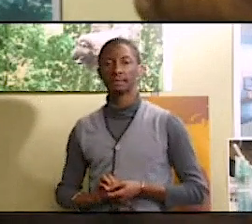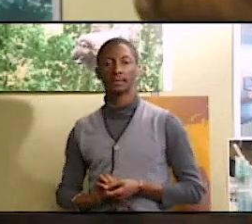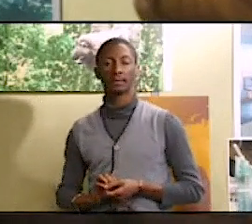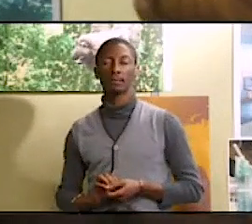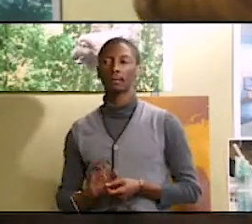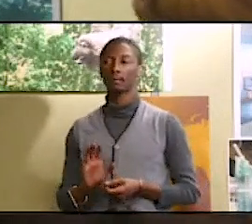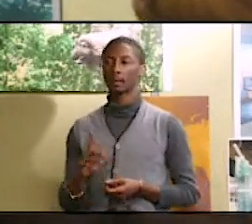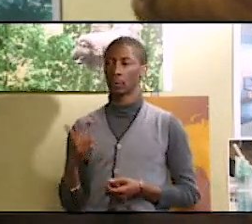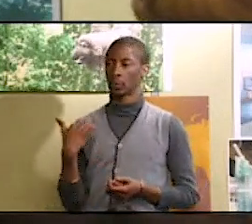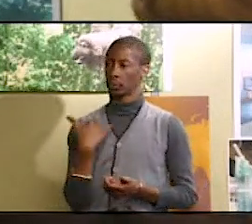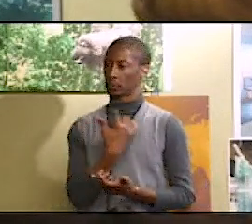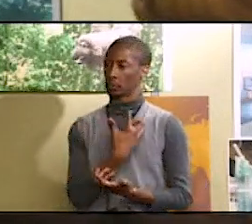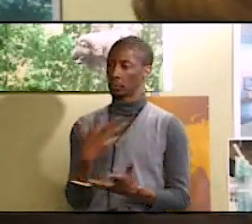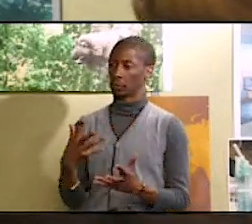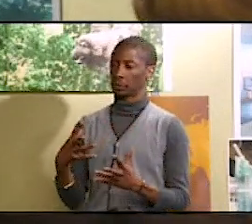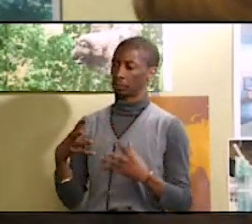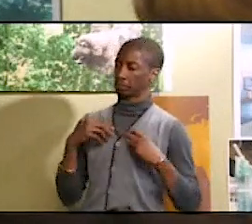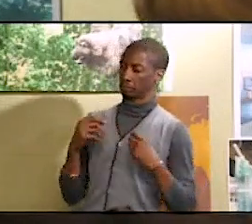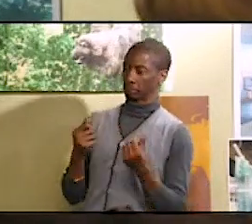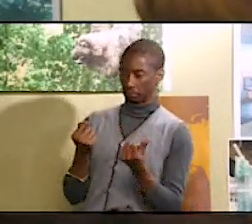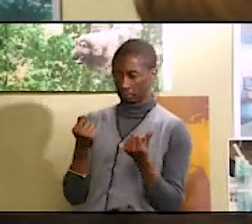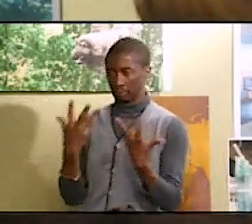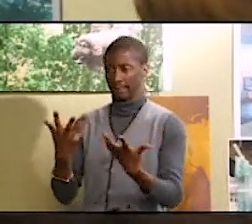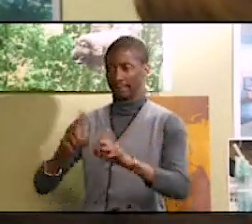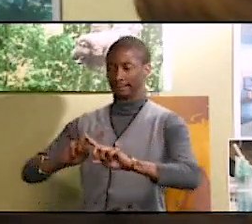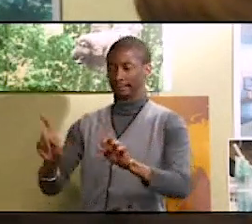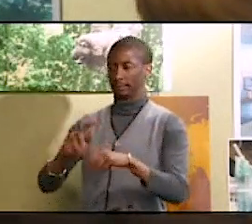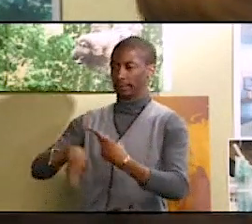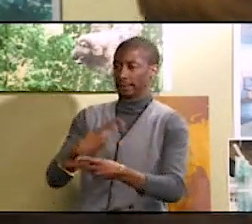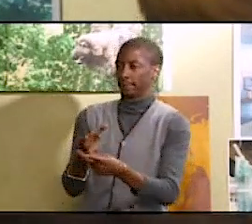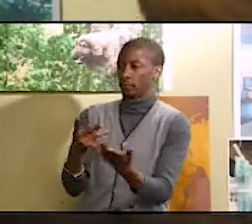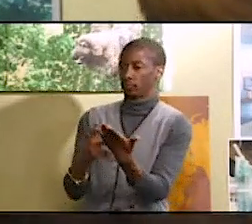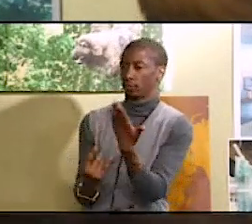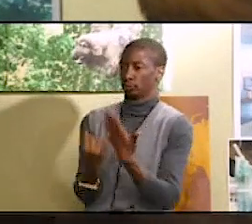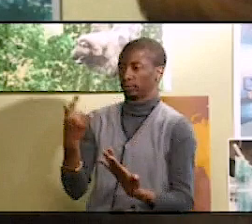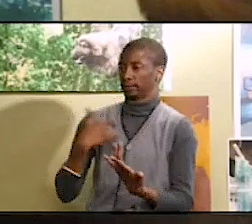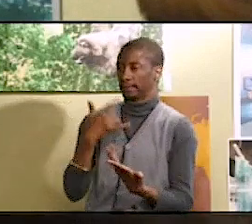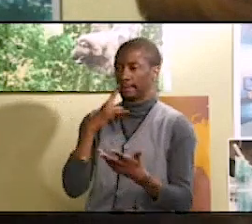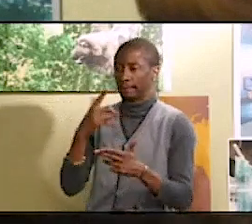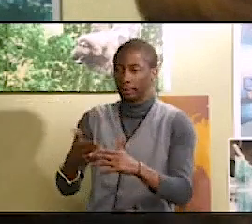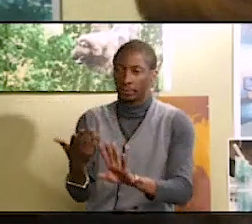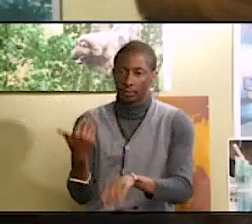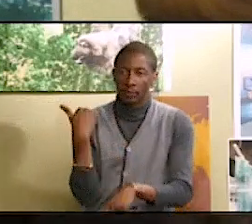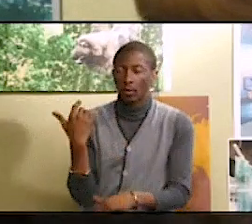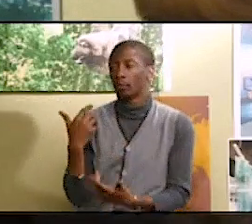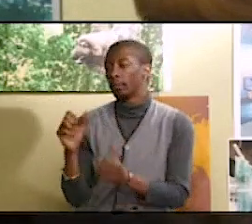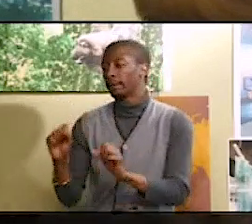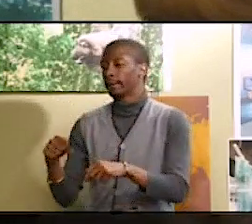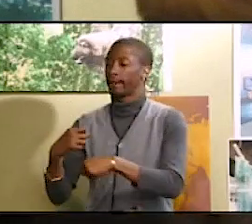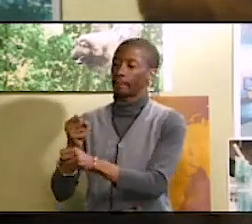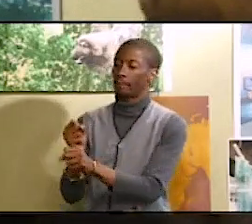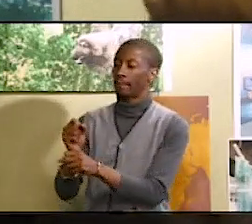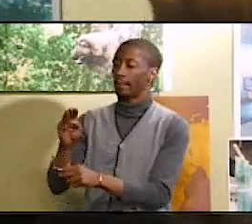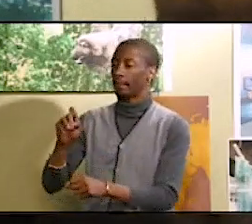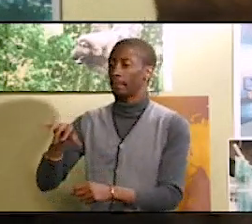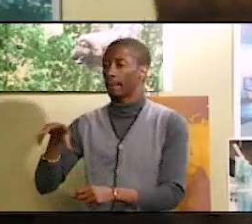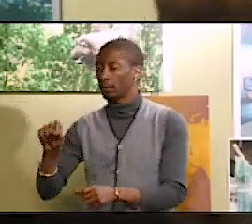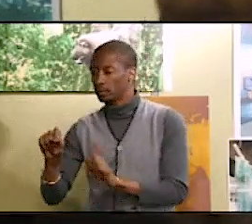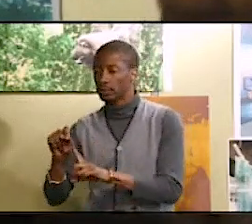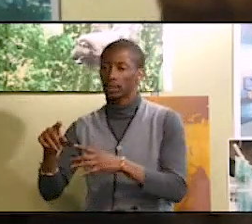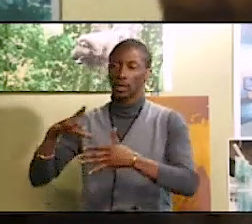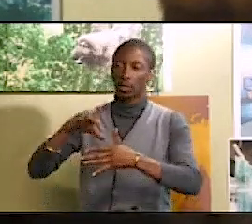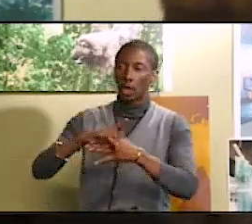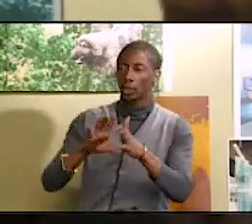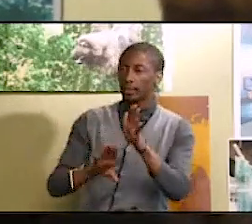We accommodate all types of projects, as I mentioned earlier. We can do mount making, content development,